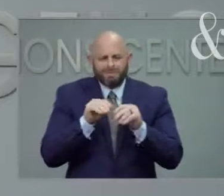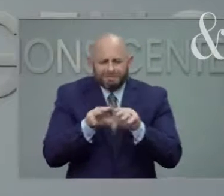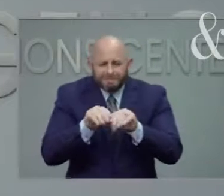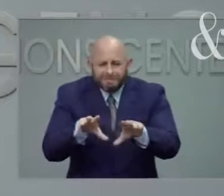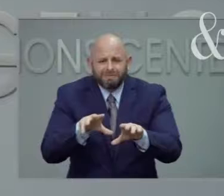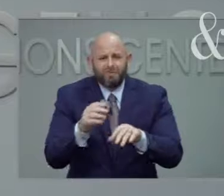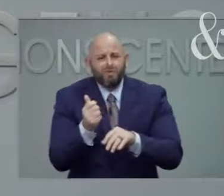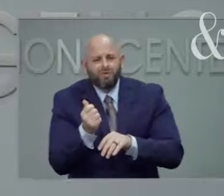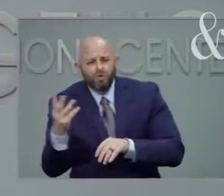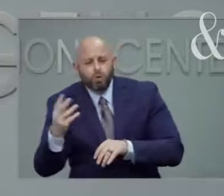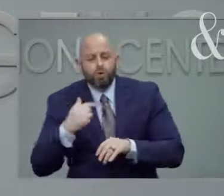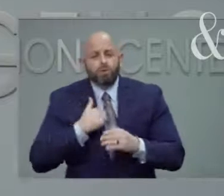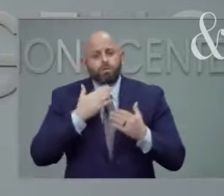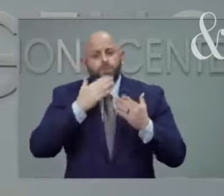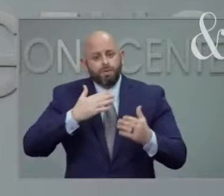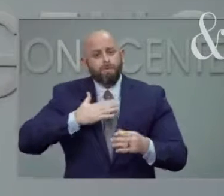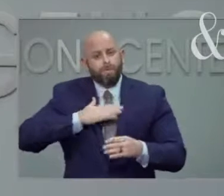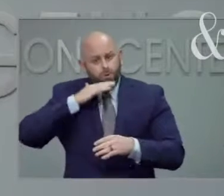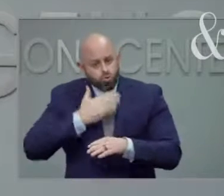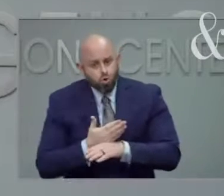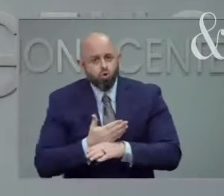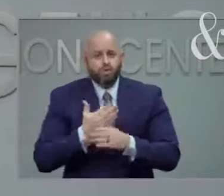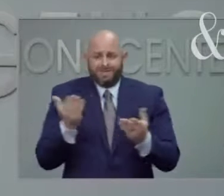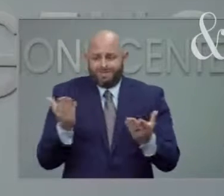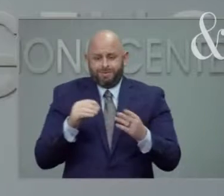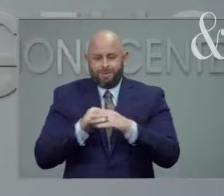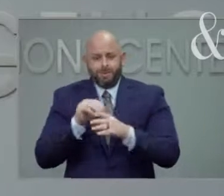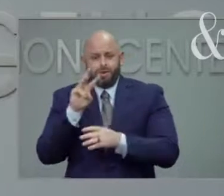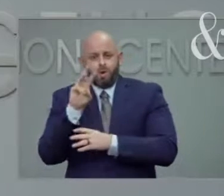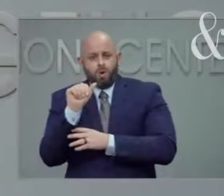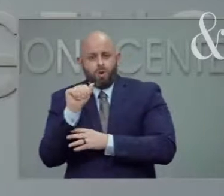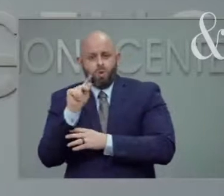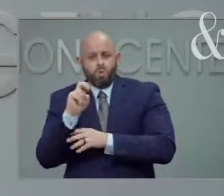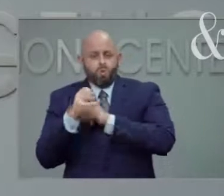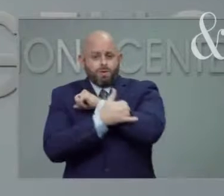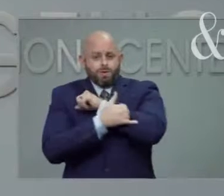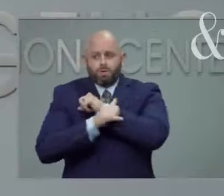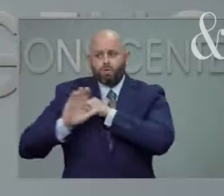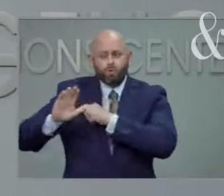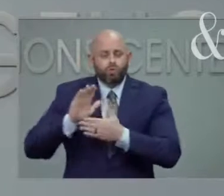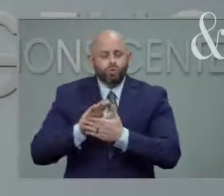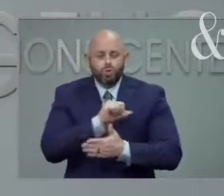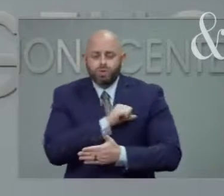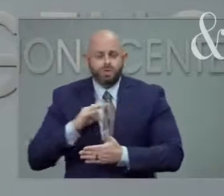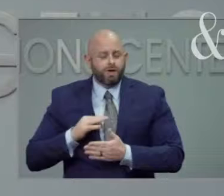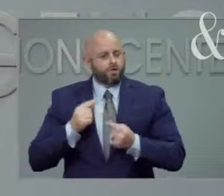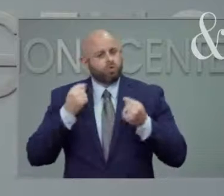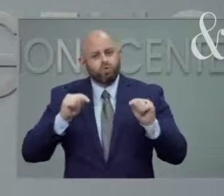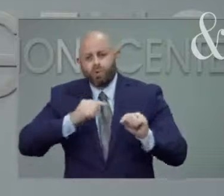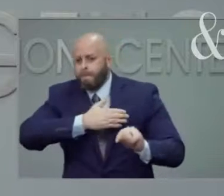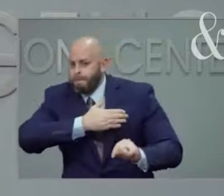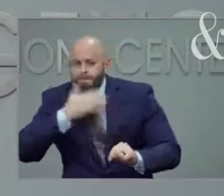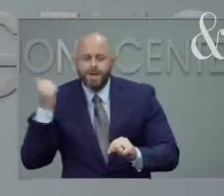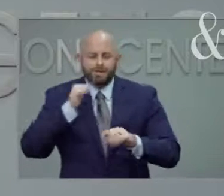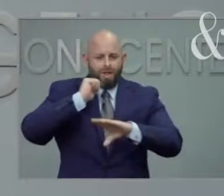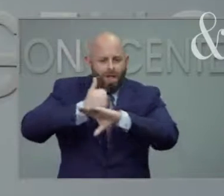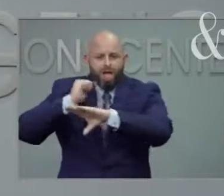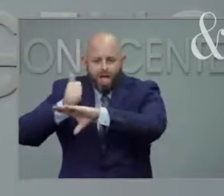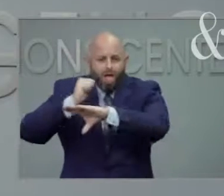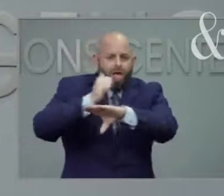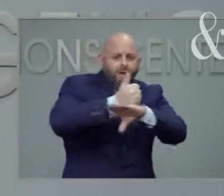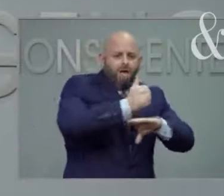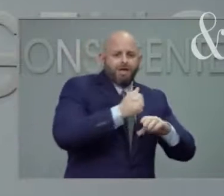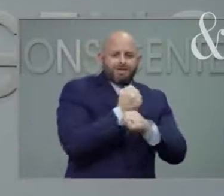to my girls' teachers here in Wake County and the school staff who've gone over and above to implement safety protocols so they could